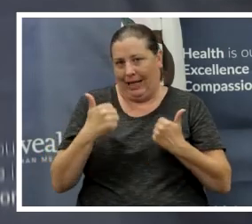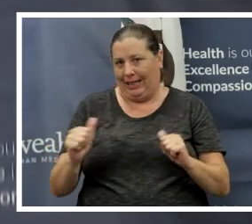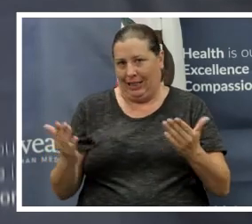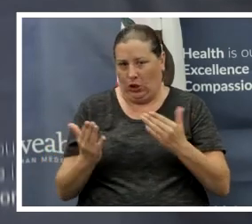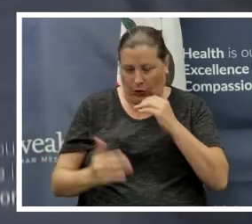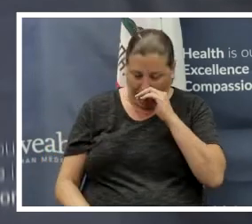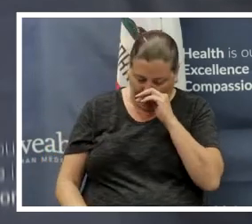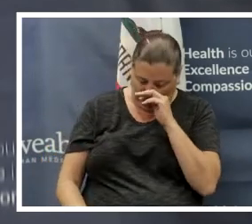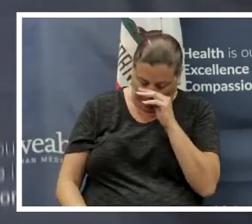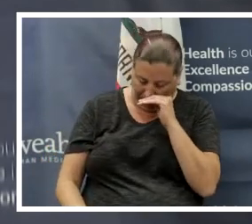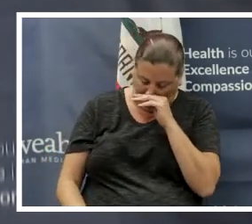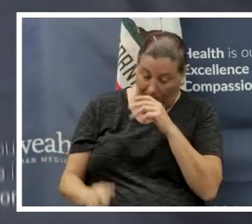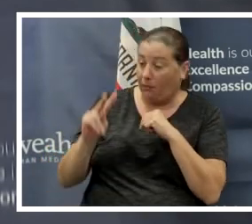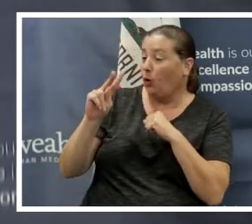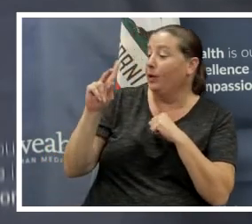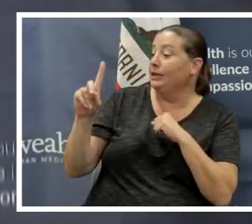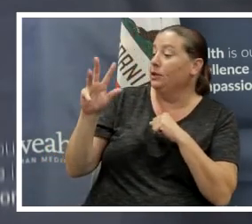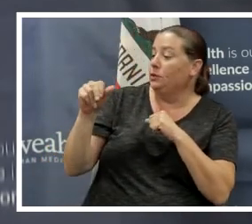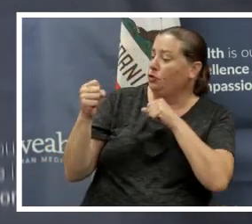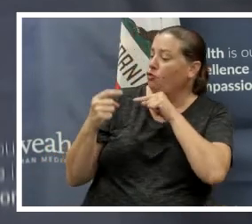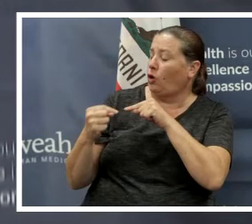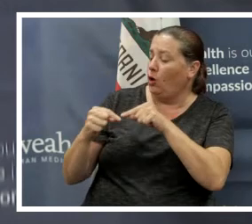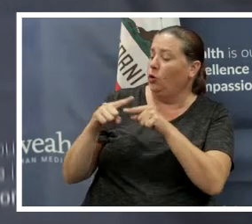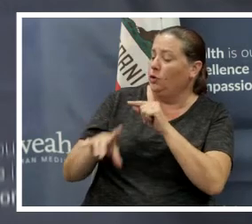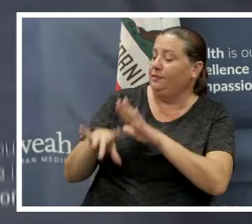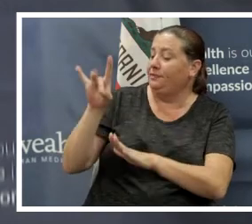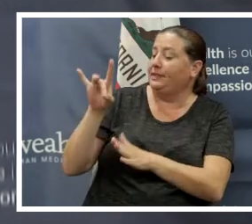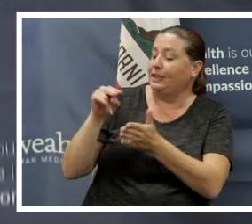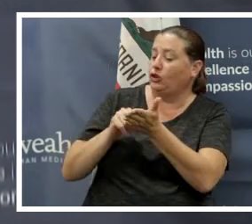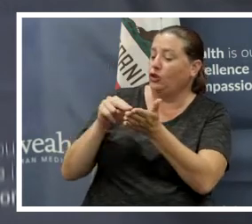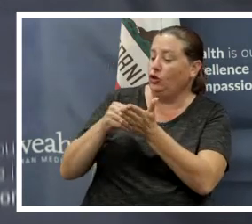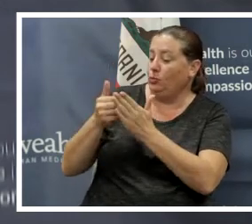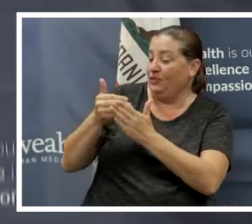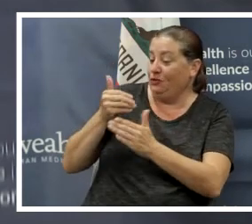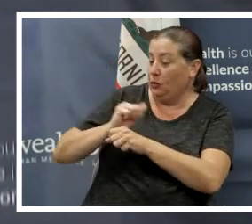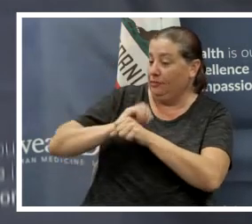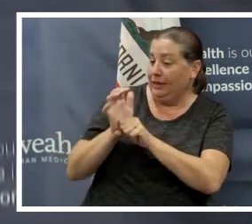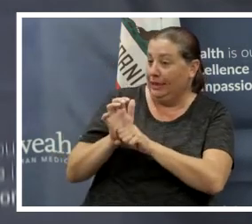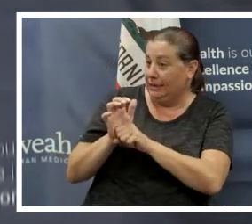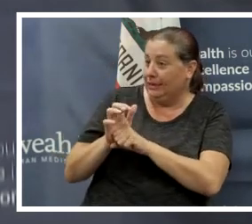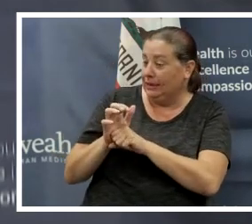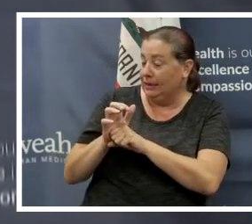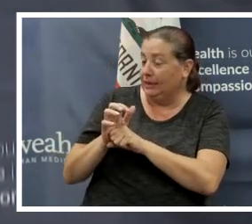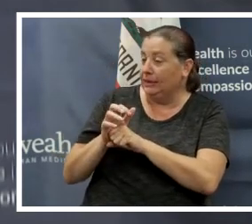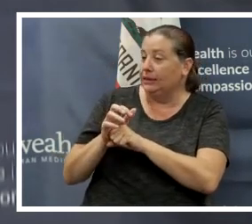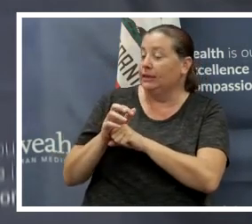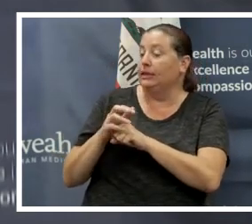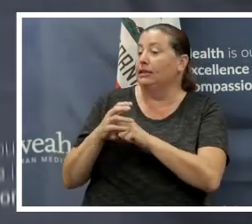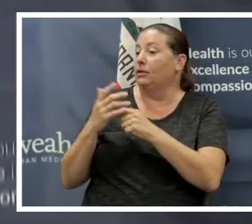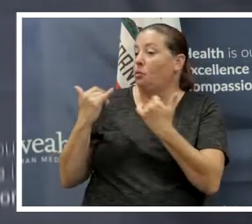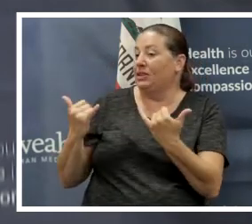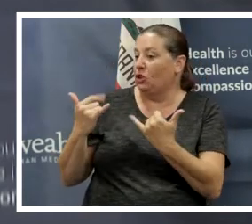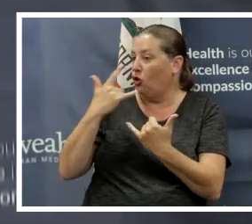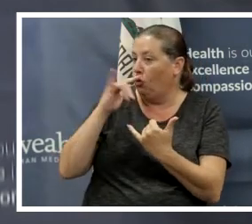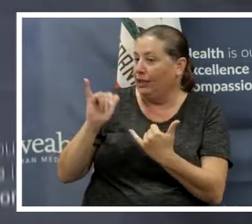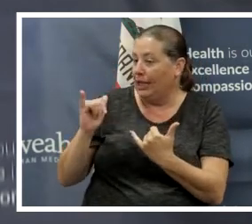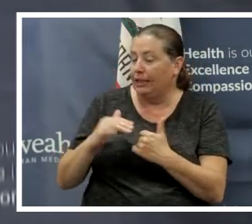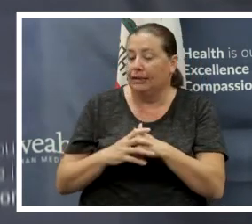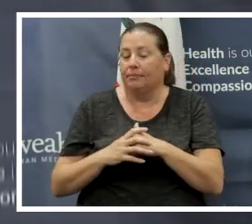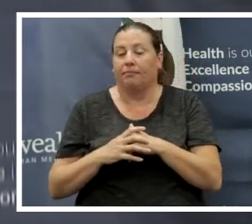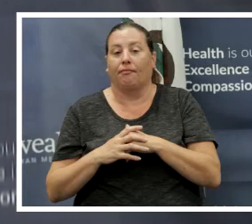was struggling to find nurses before the pandemic. What does the workforce look like now? It looks a heck of a lot better, no doubt about